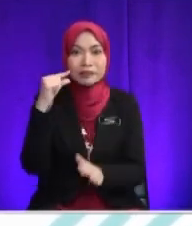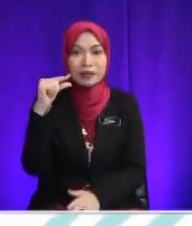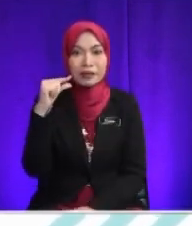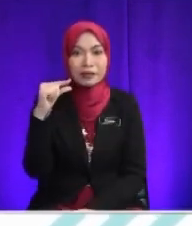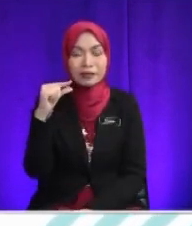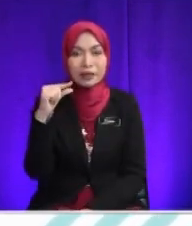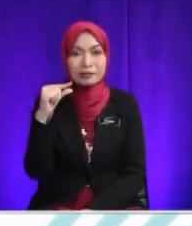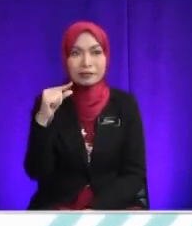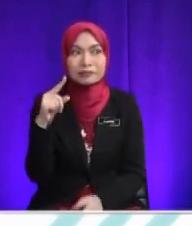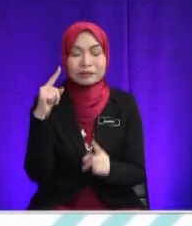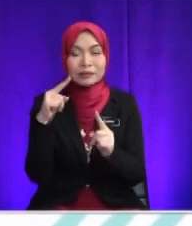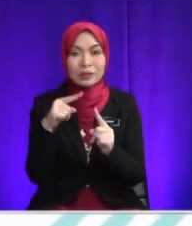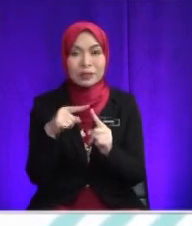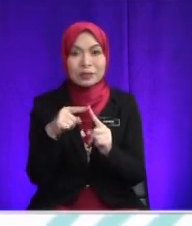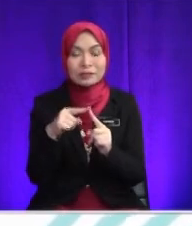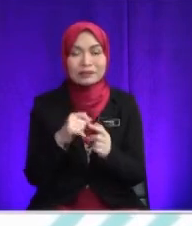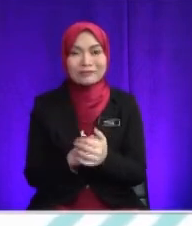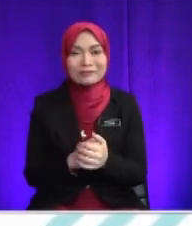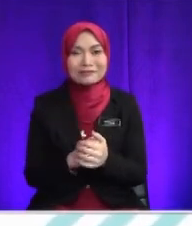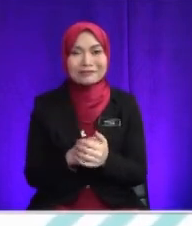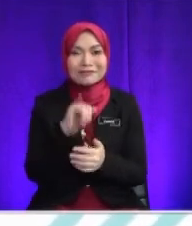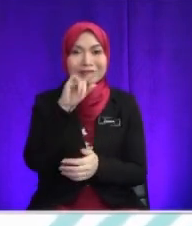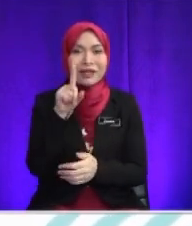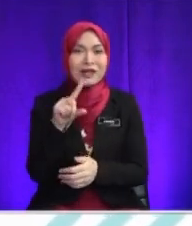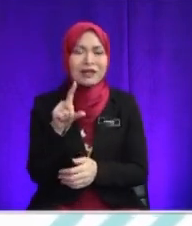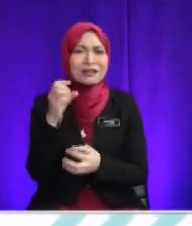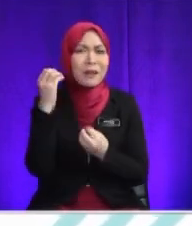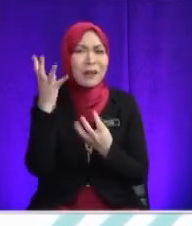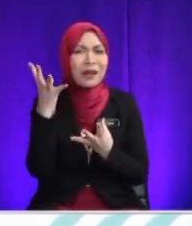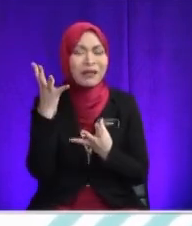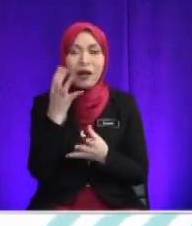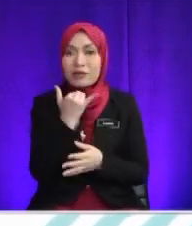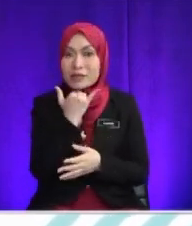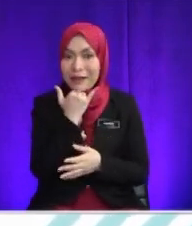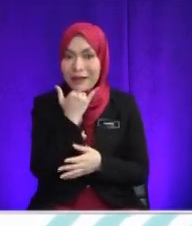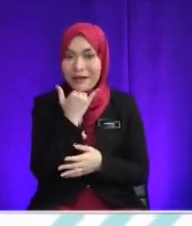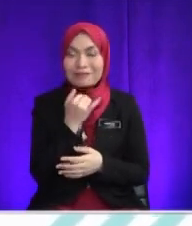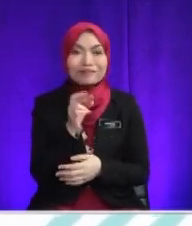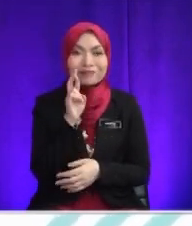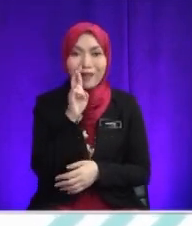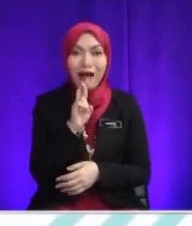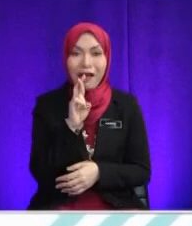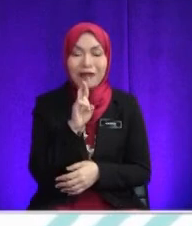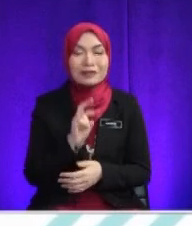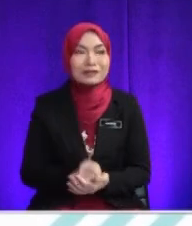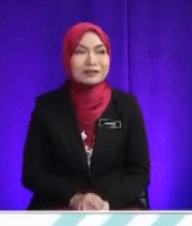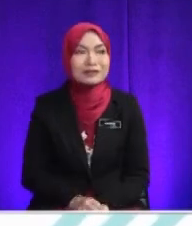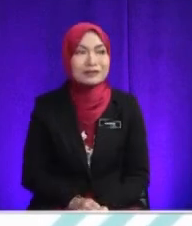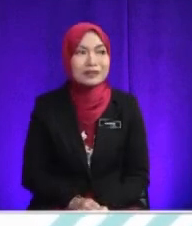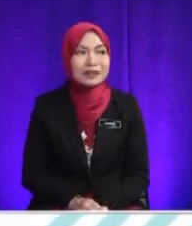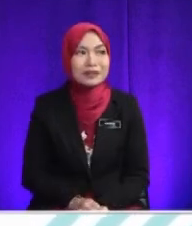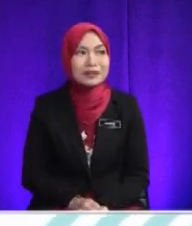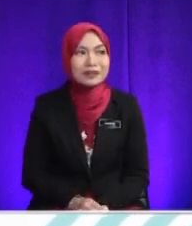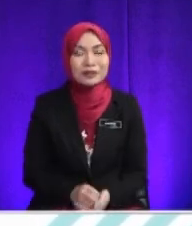well. All right, Iza say it is false. What do you think, Chris? Is it a correct answer? I think